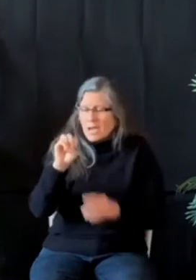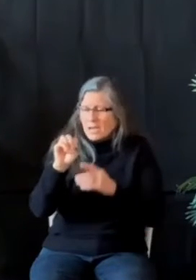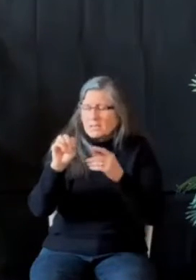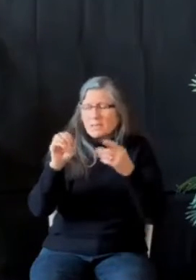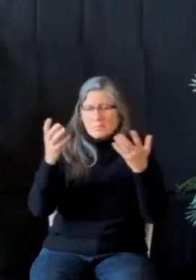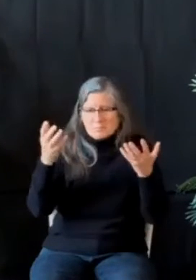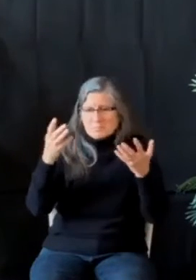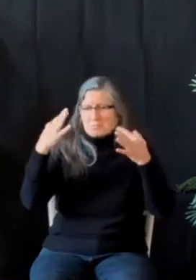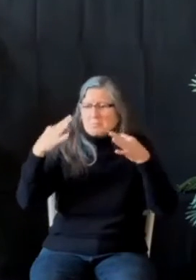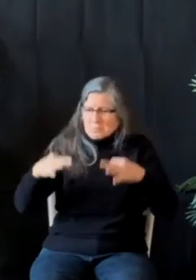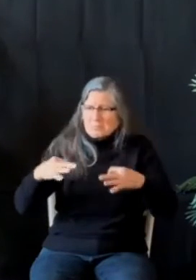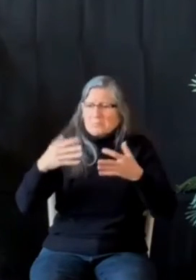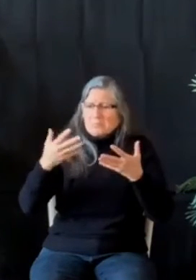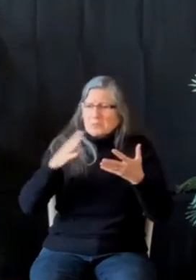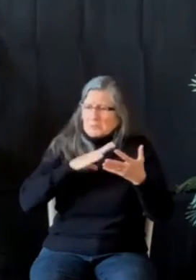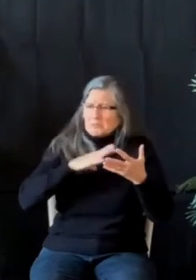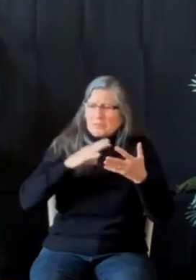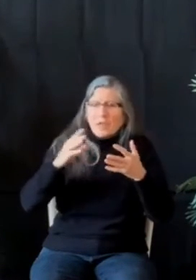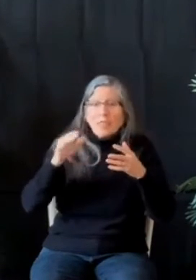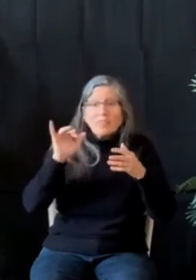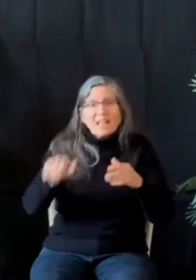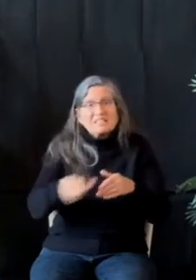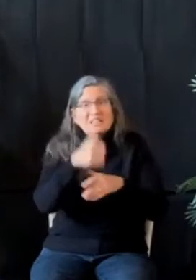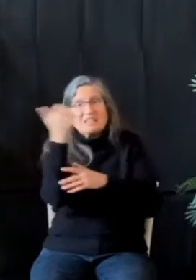That's another guy that lived at my house.